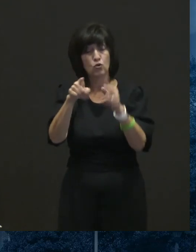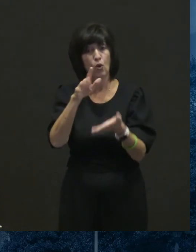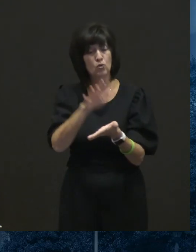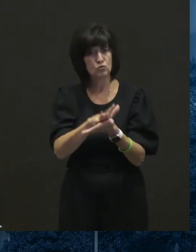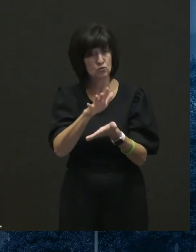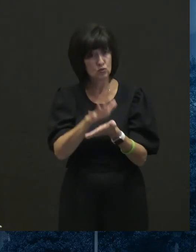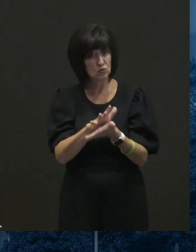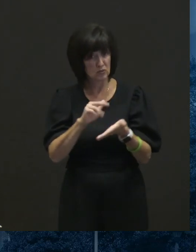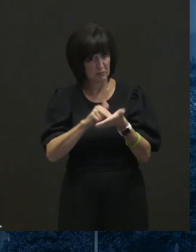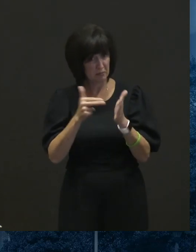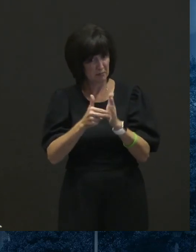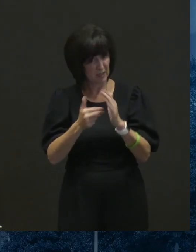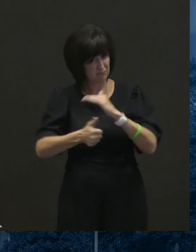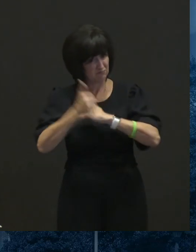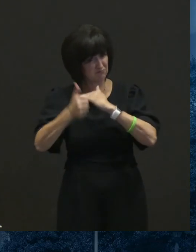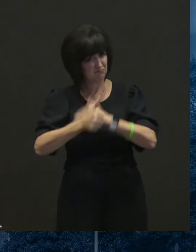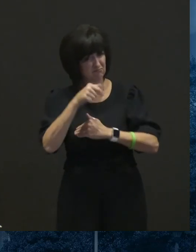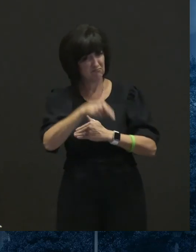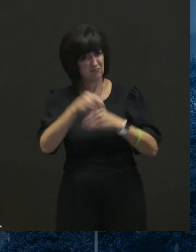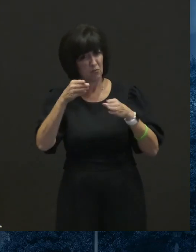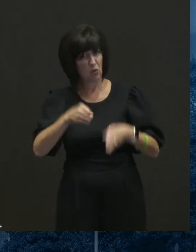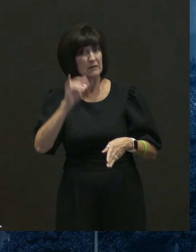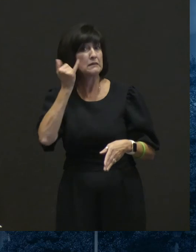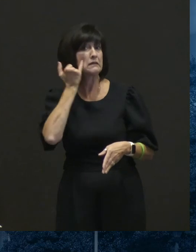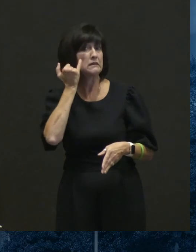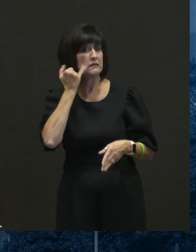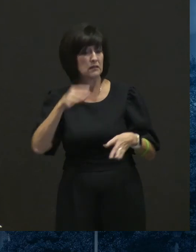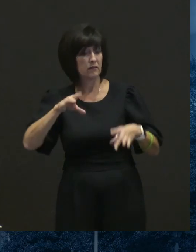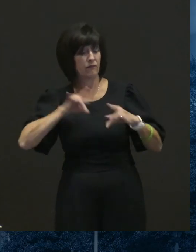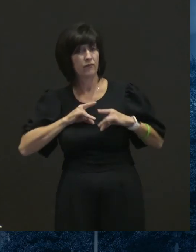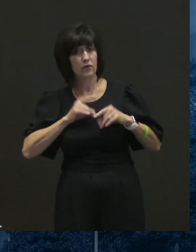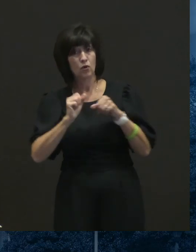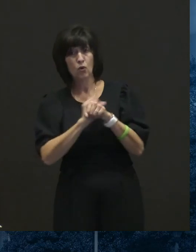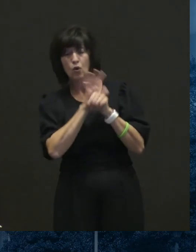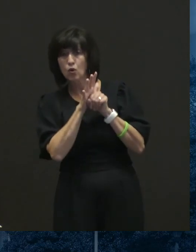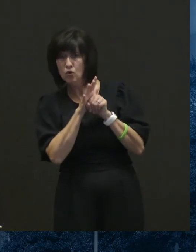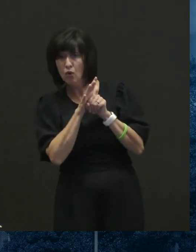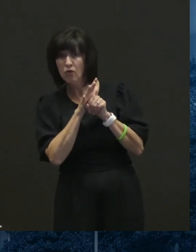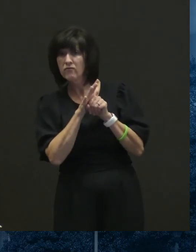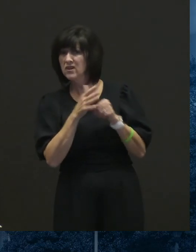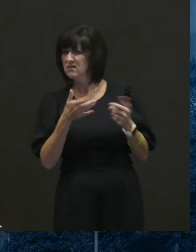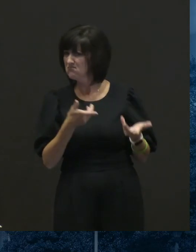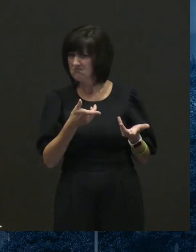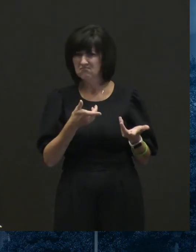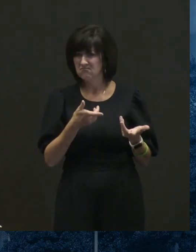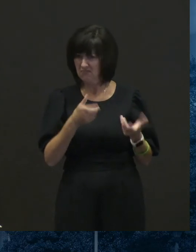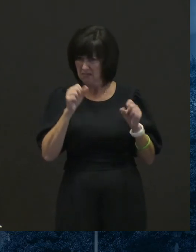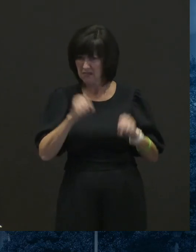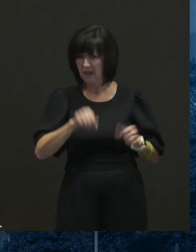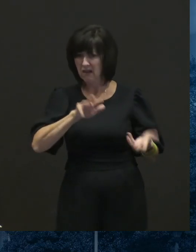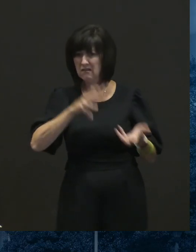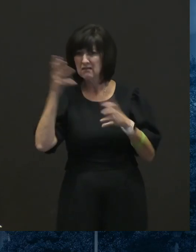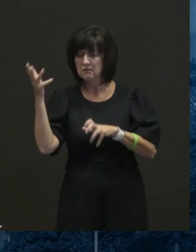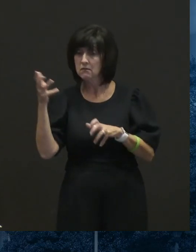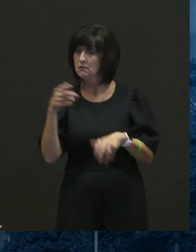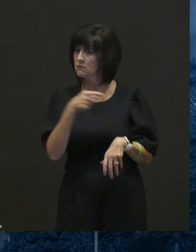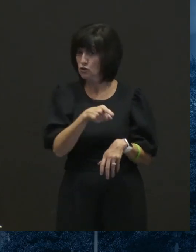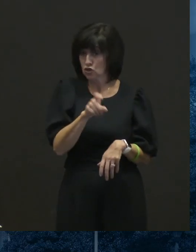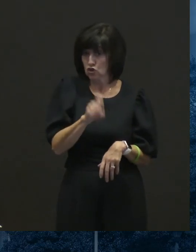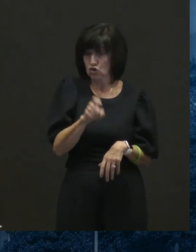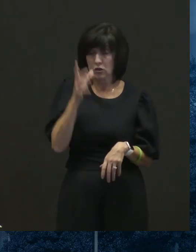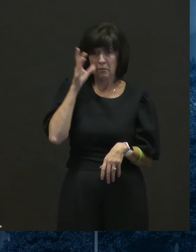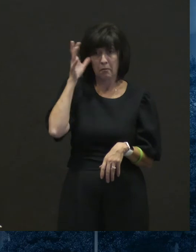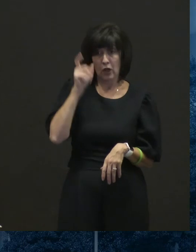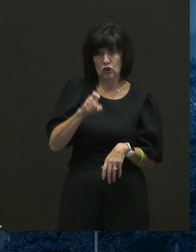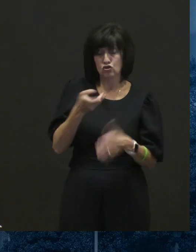with underlying health issues to go ahead and request a 504 plan, for example? So what is the state doing to work with parents